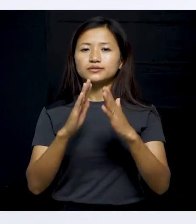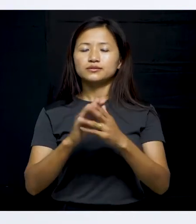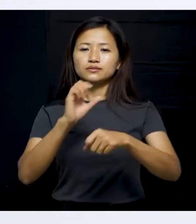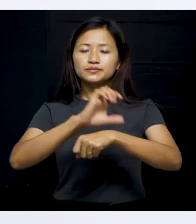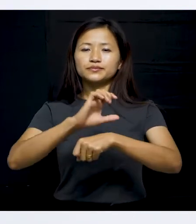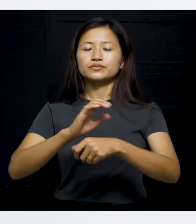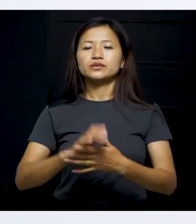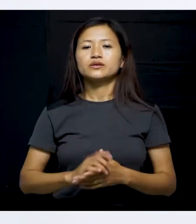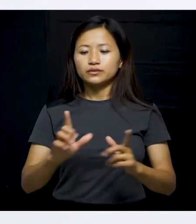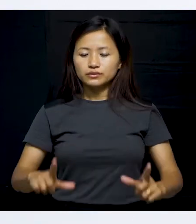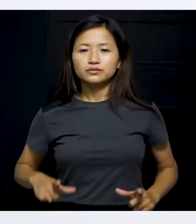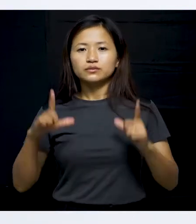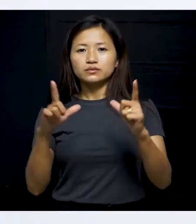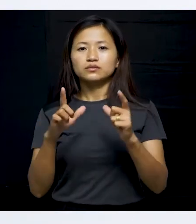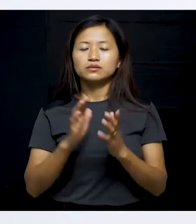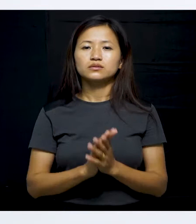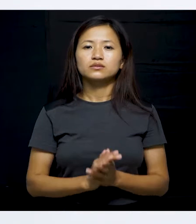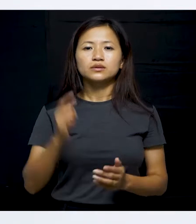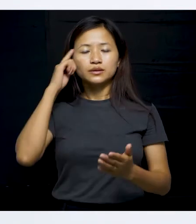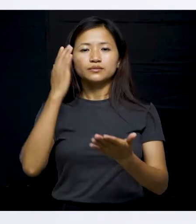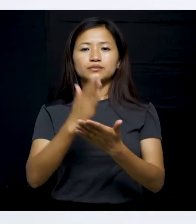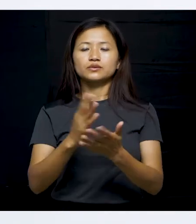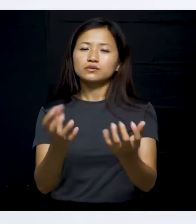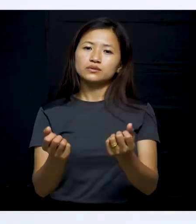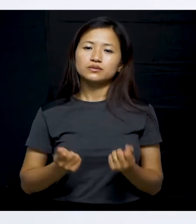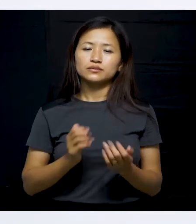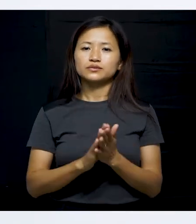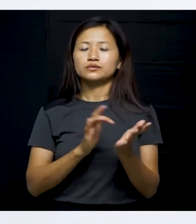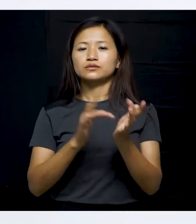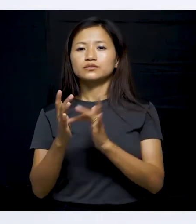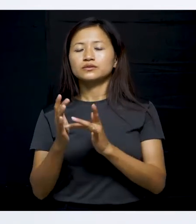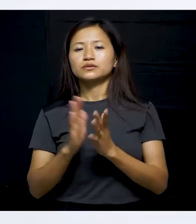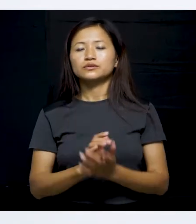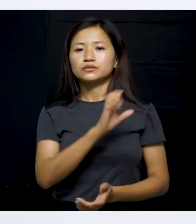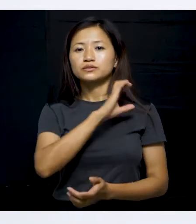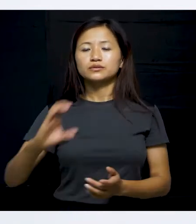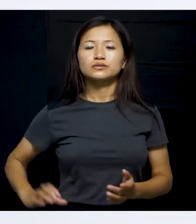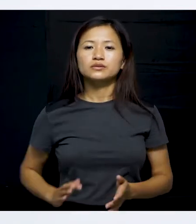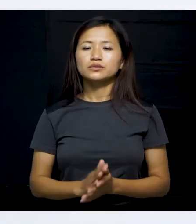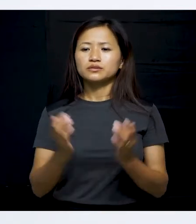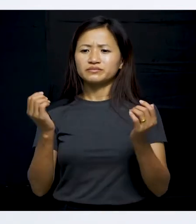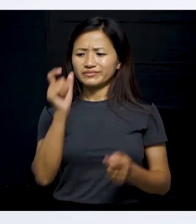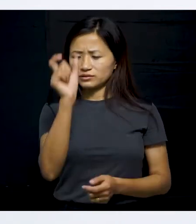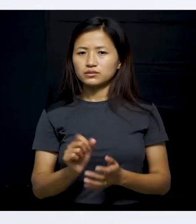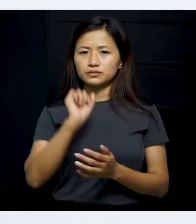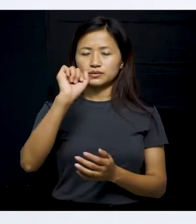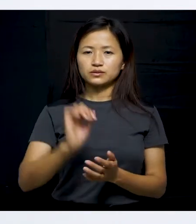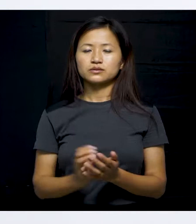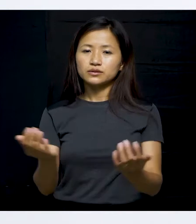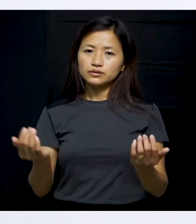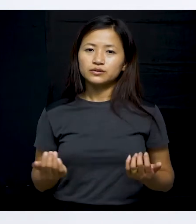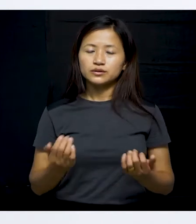norms of Christian life. He is believed to have accepted Jesus Christ as their personal savior, right? So this